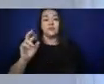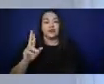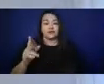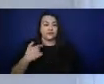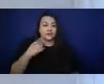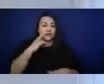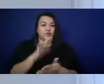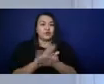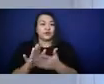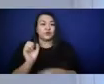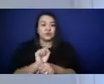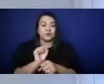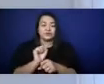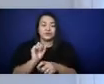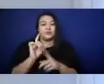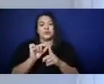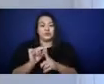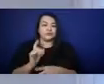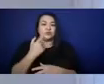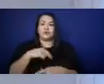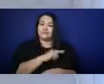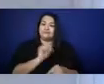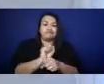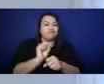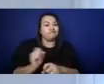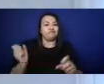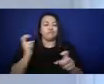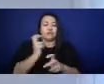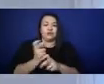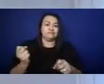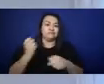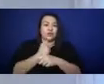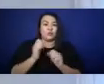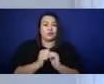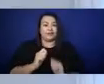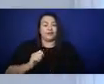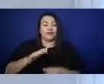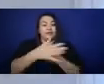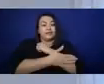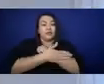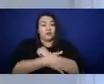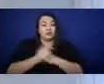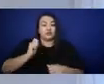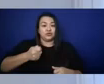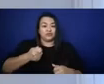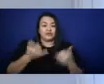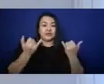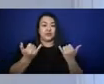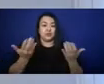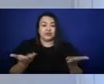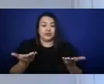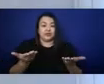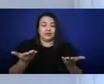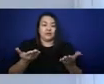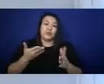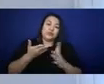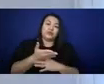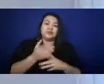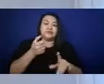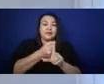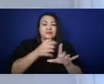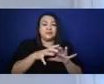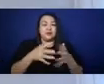you. Thank you, Congresswoman, and good morning, everyone. And Congresswoman Representative Escobar, thank you